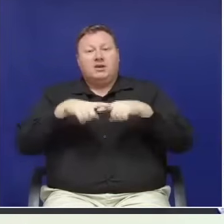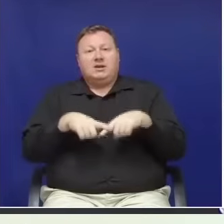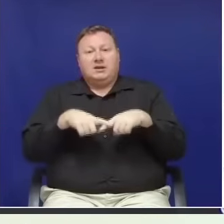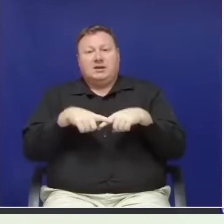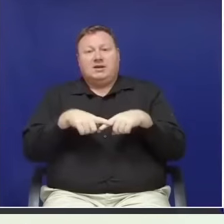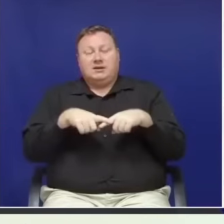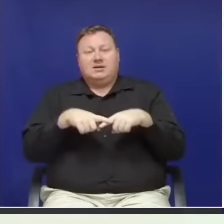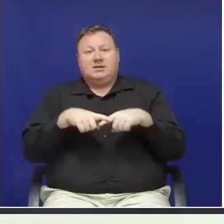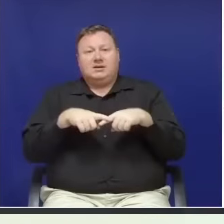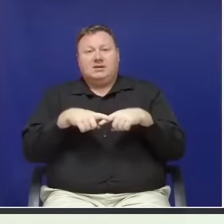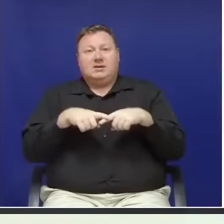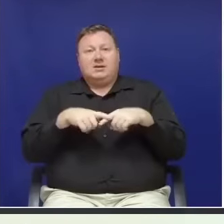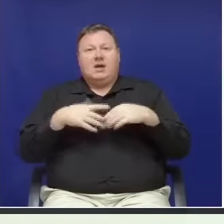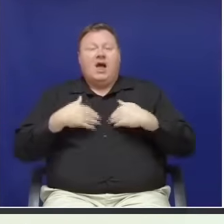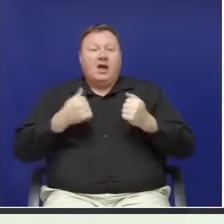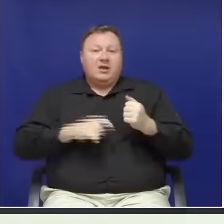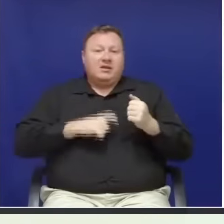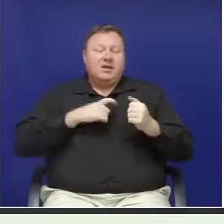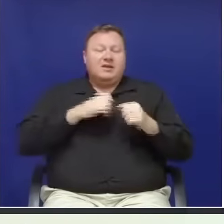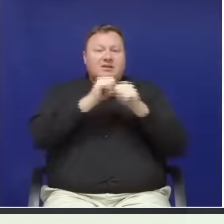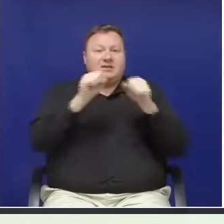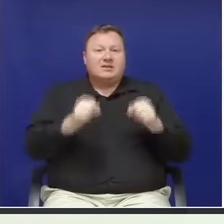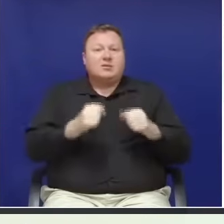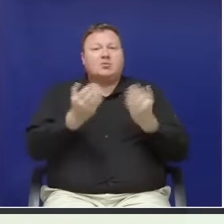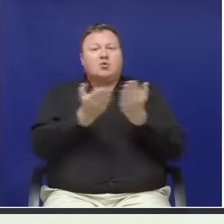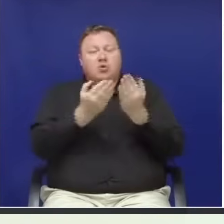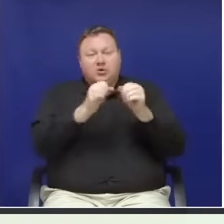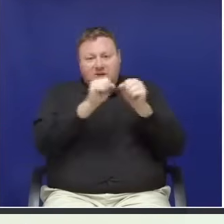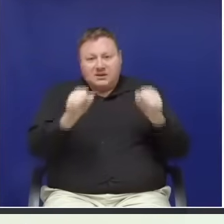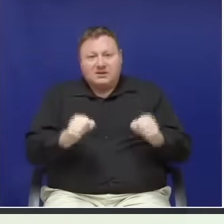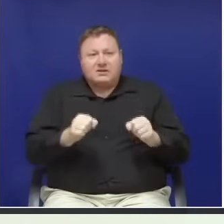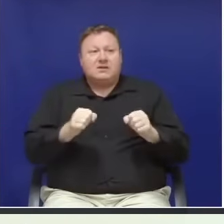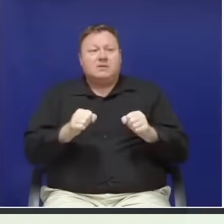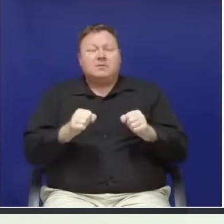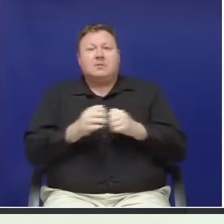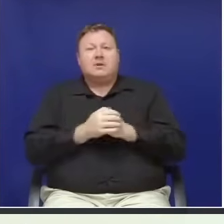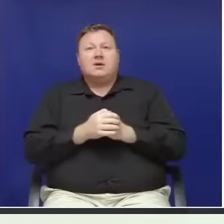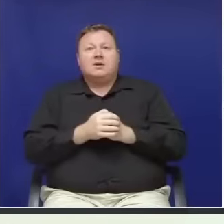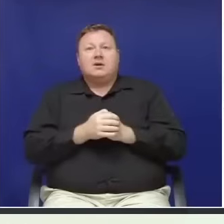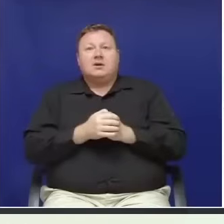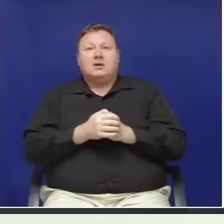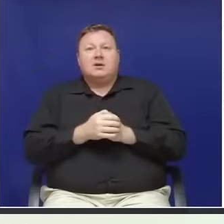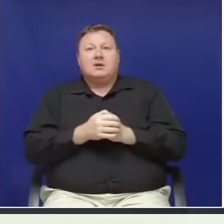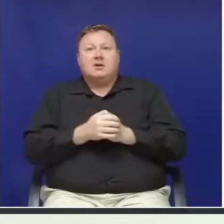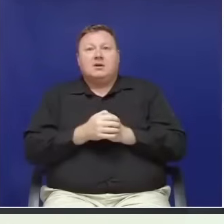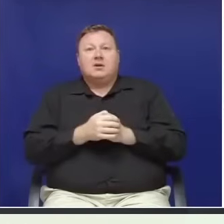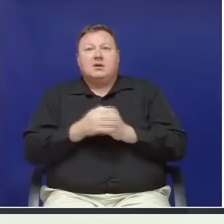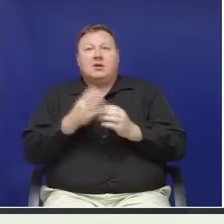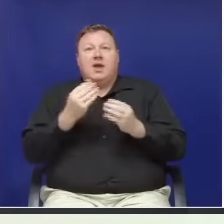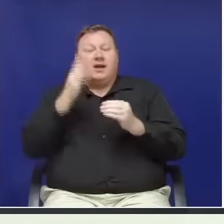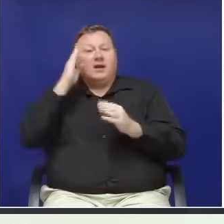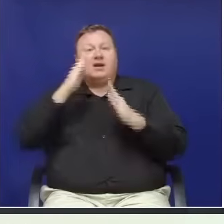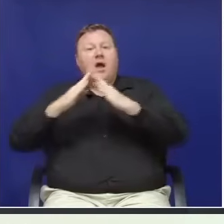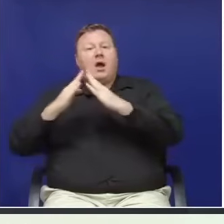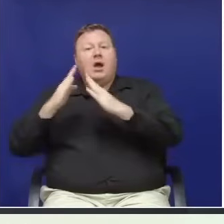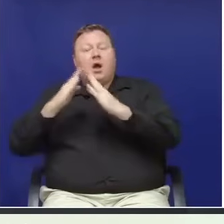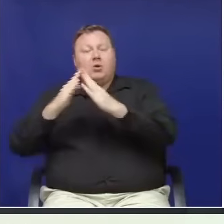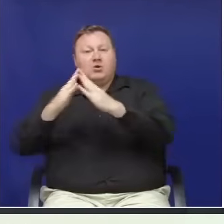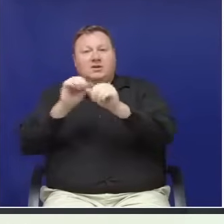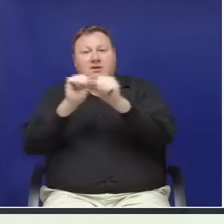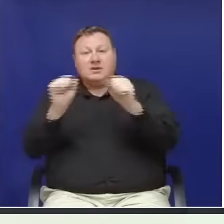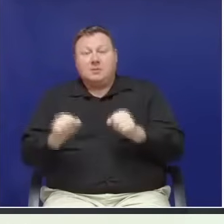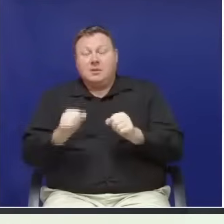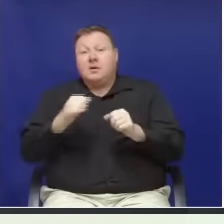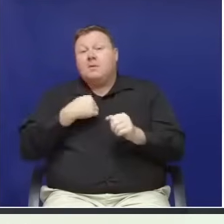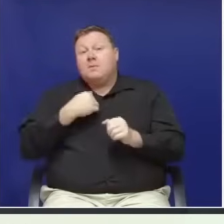healthcare system, the schooling system, and the housing system. My question is, however, that in your particular